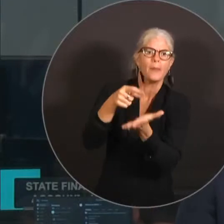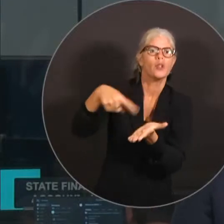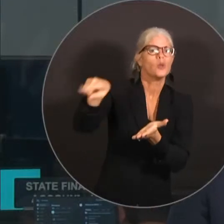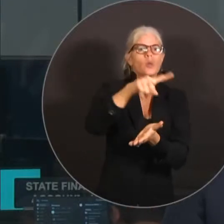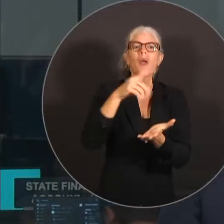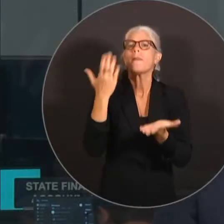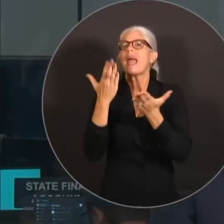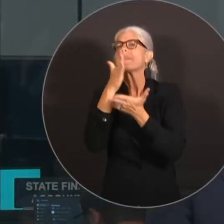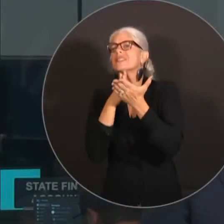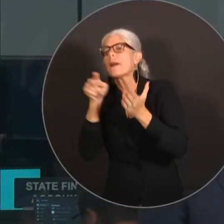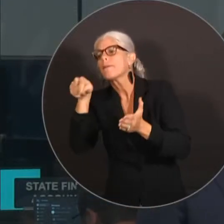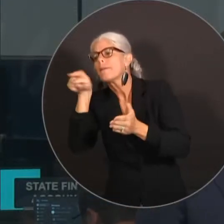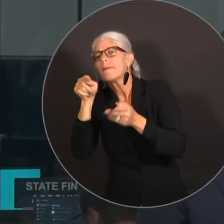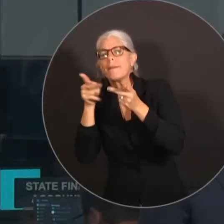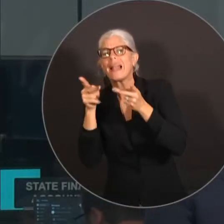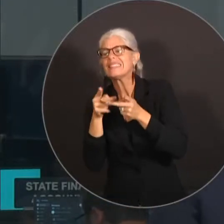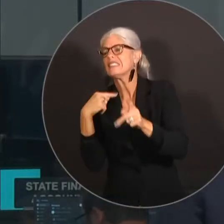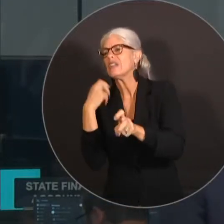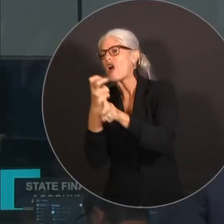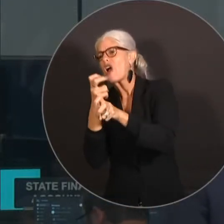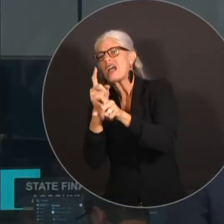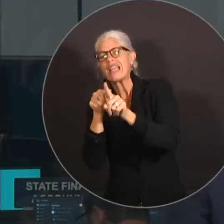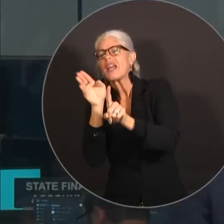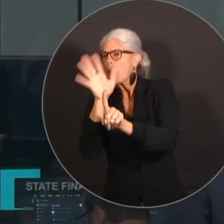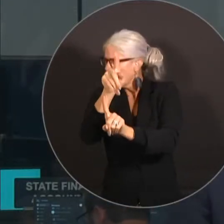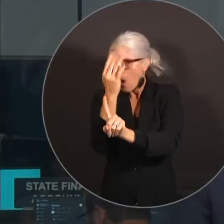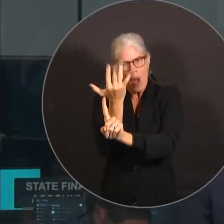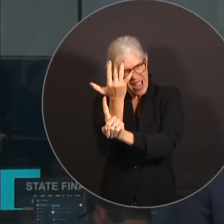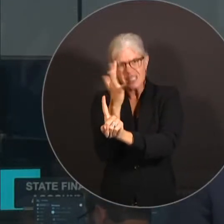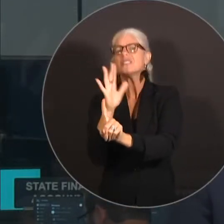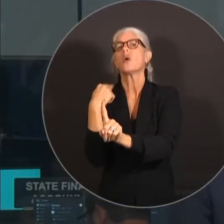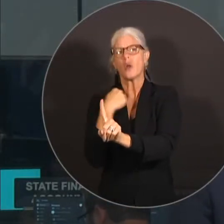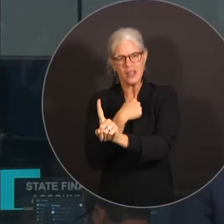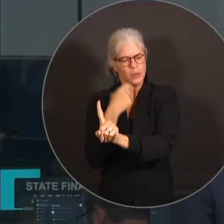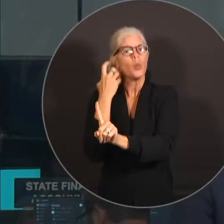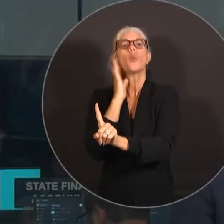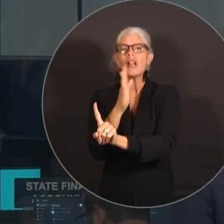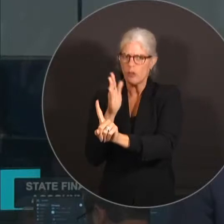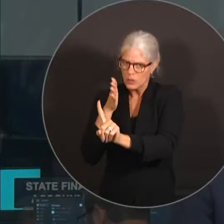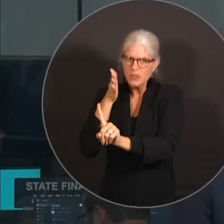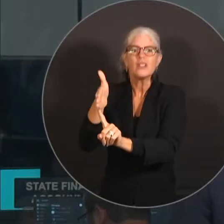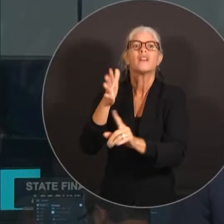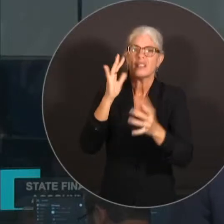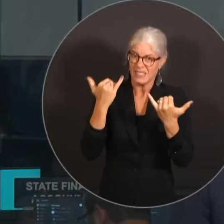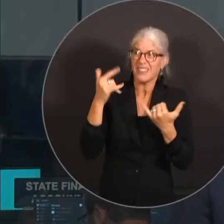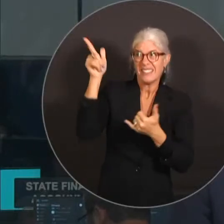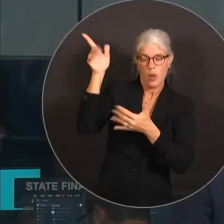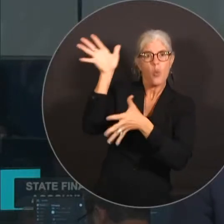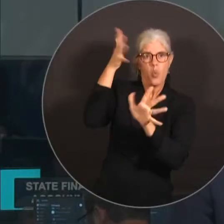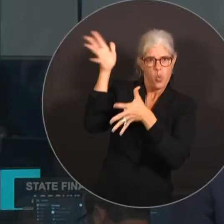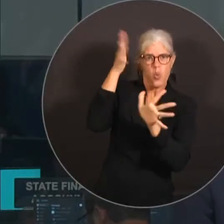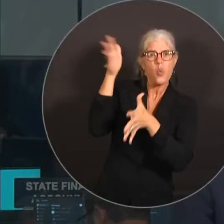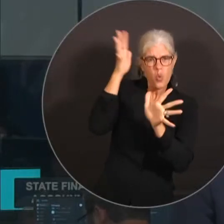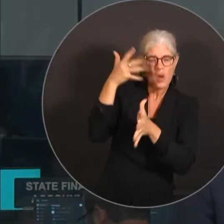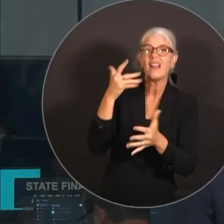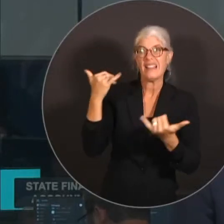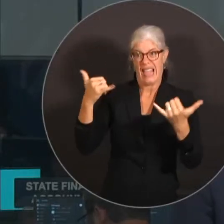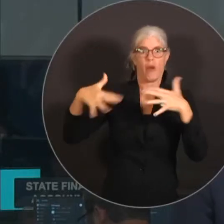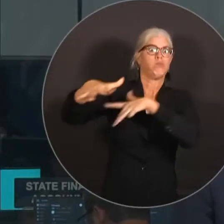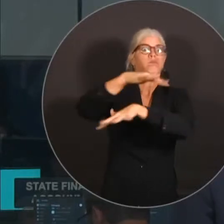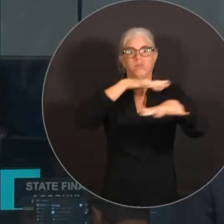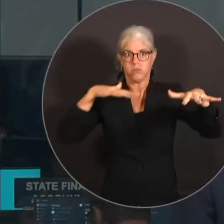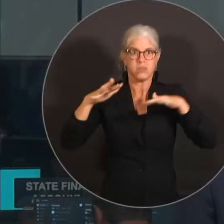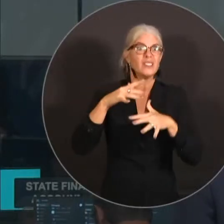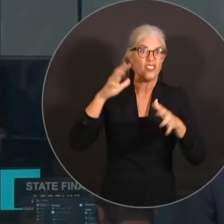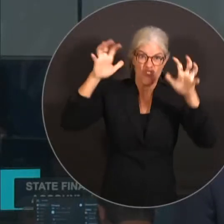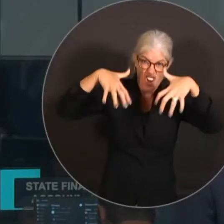until the winds die down. But as I've already mentioned, there are strong winds. There are banding rains. but we have the men